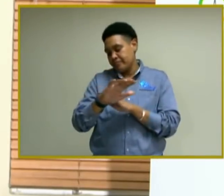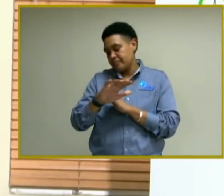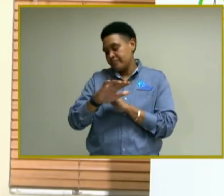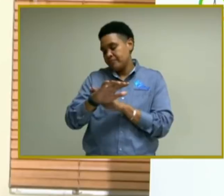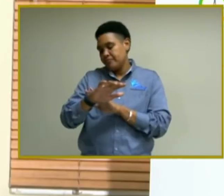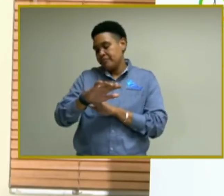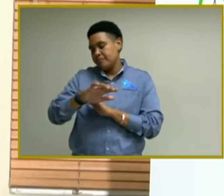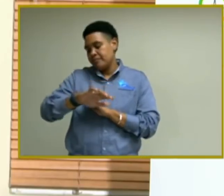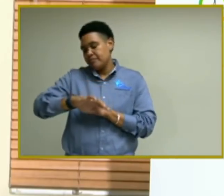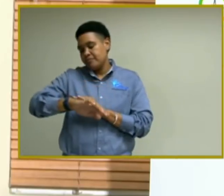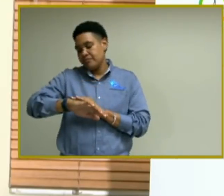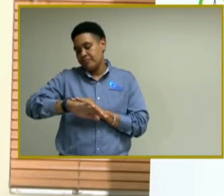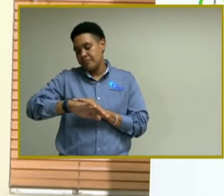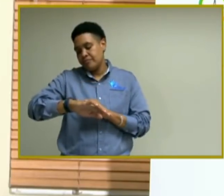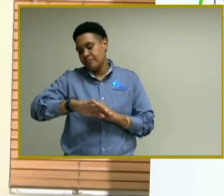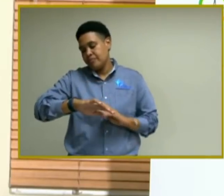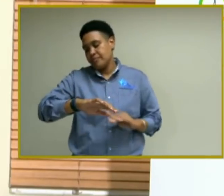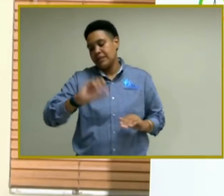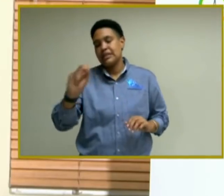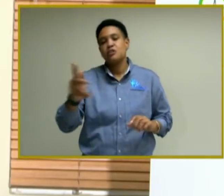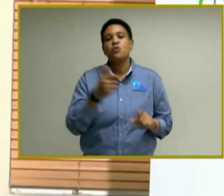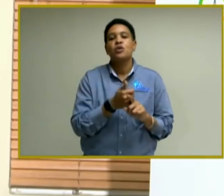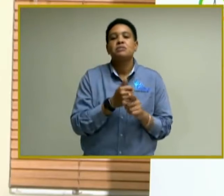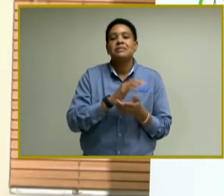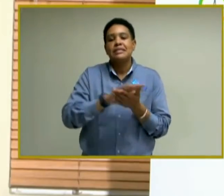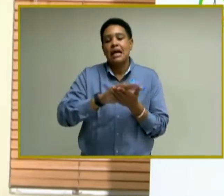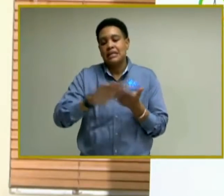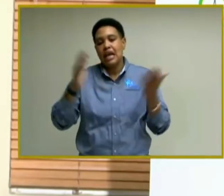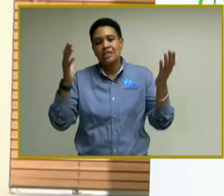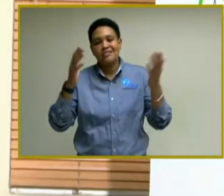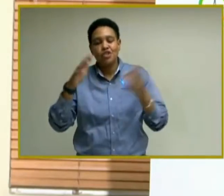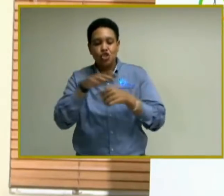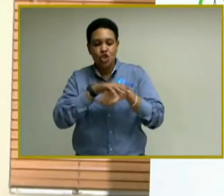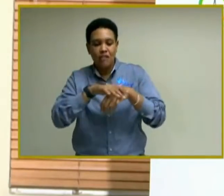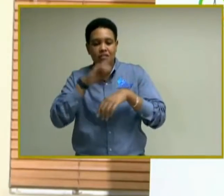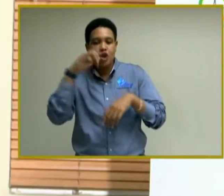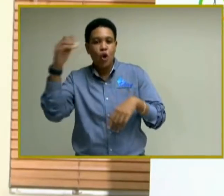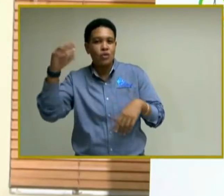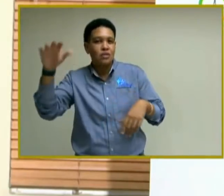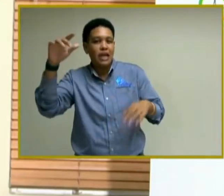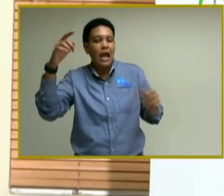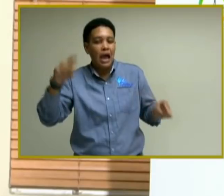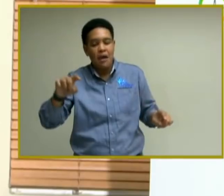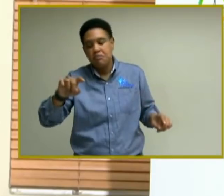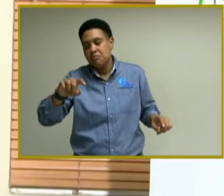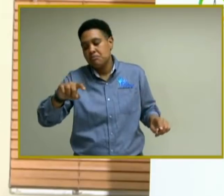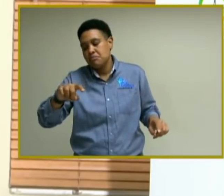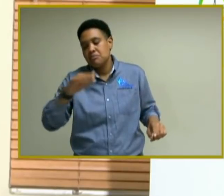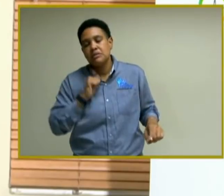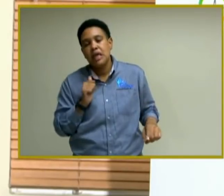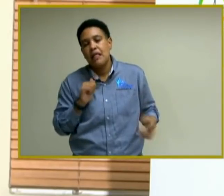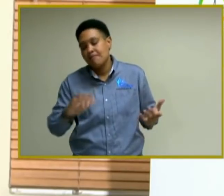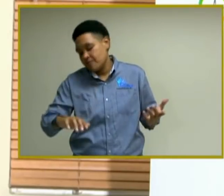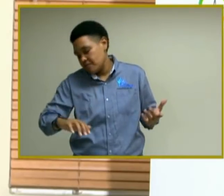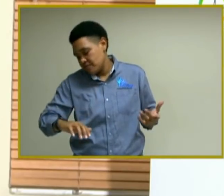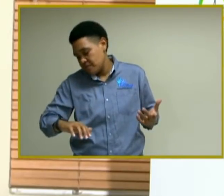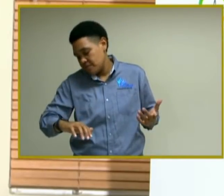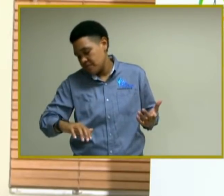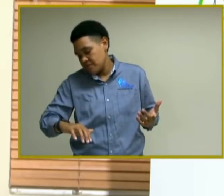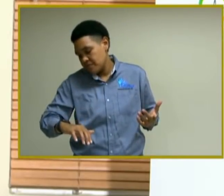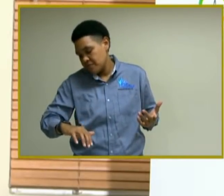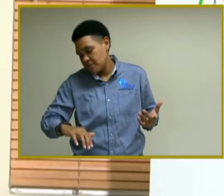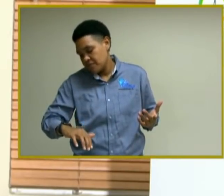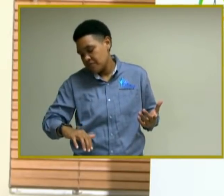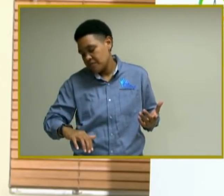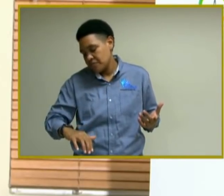sanitizing surfaces, having it outdoors and so on. So if it's, I would not